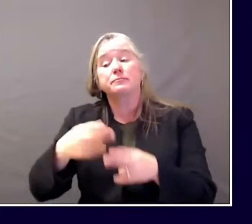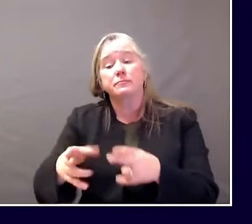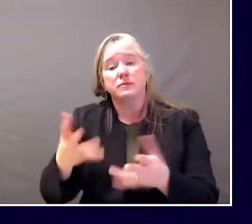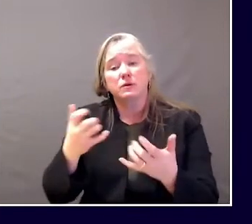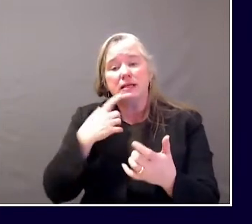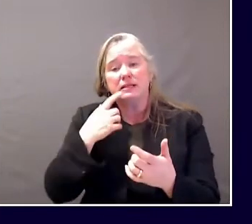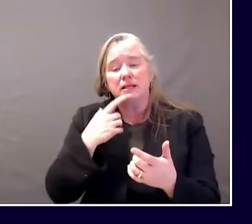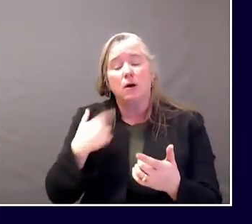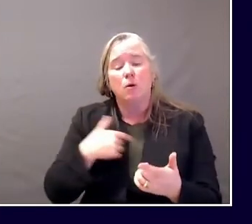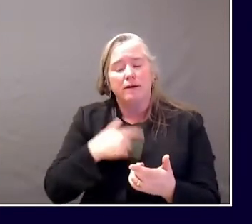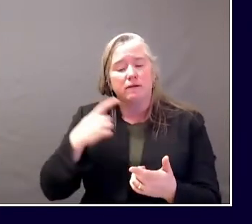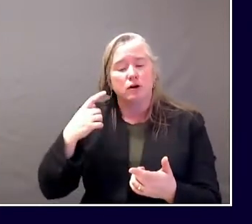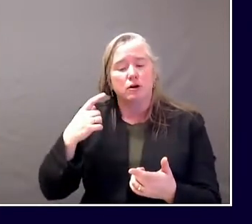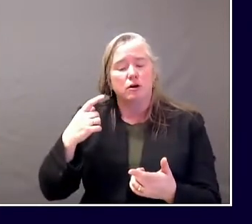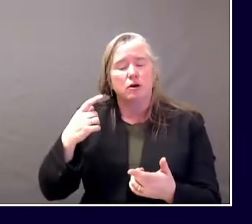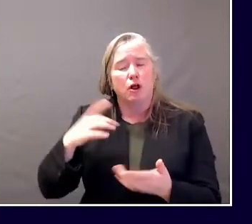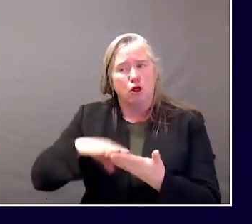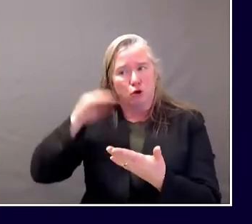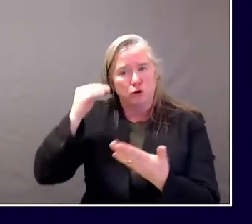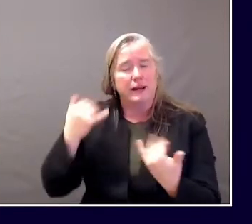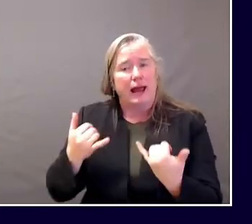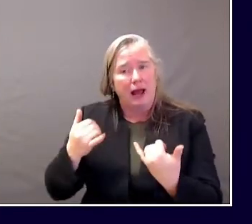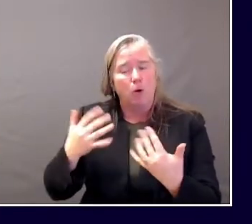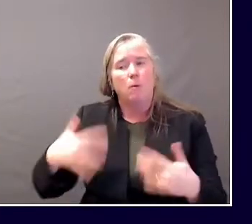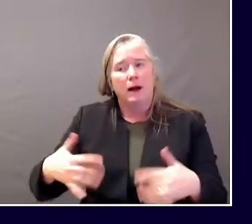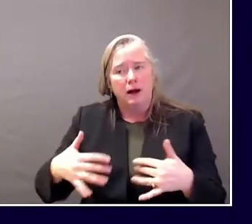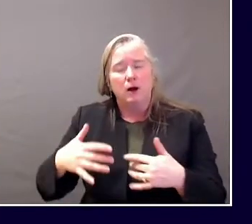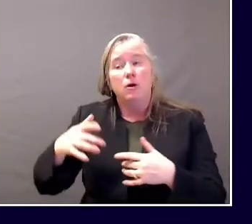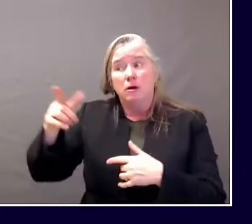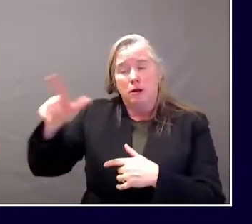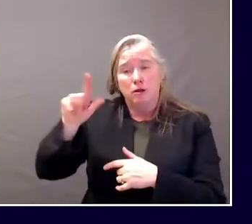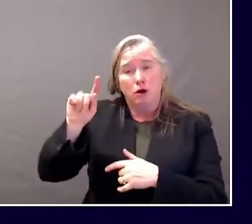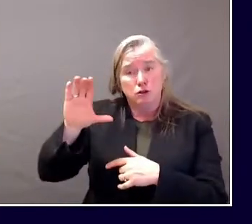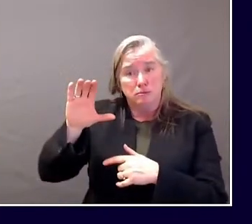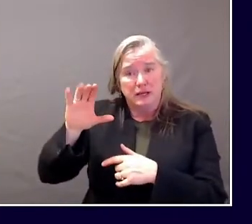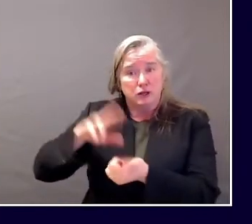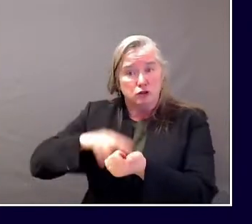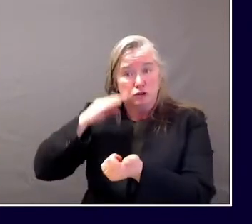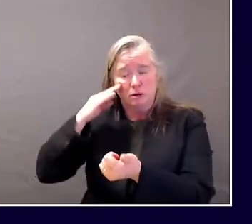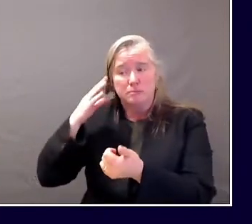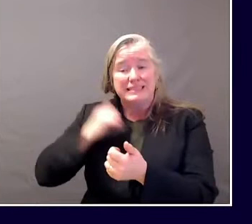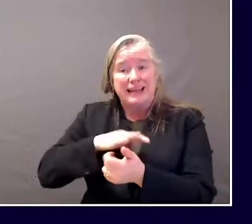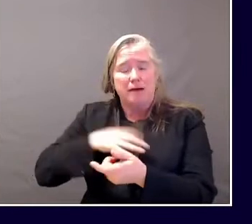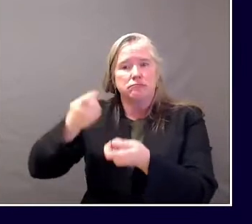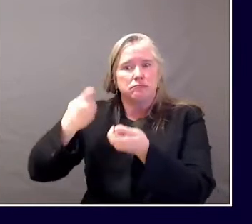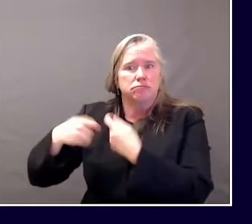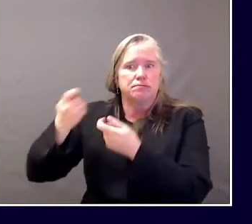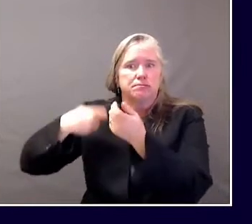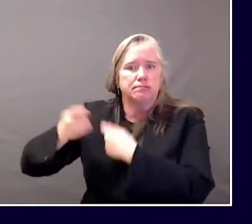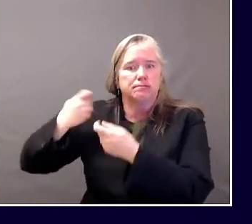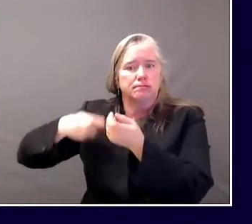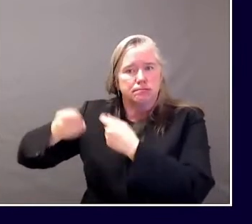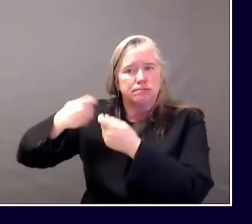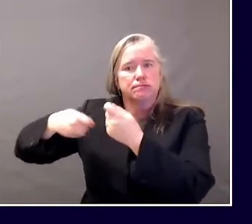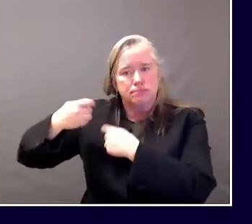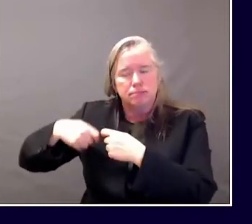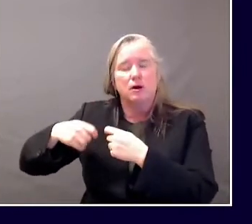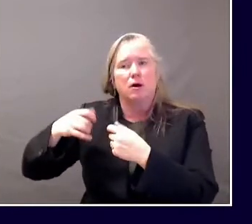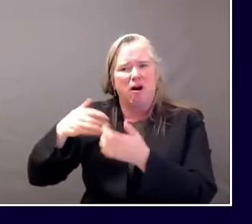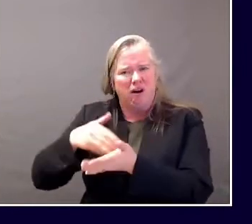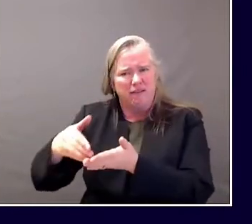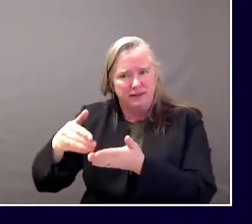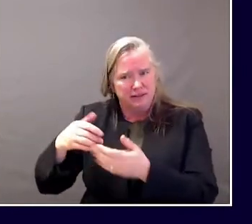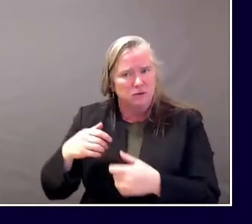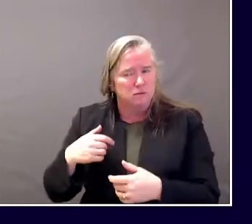there is a fair amount of turnover in the staff that are working at long-term care facilities. So all the good work that we did to educate people last